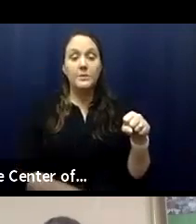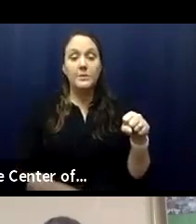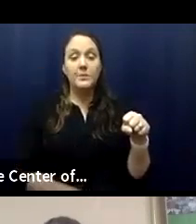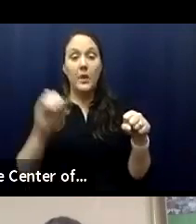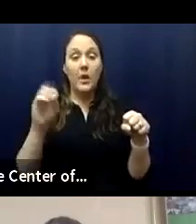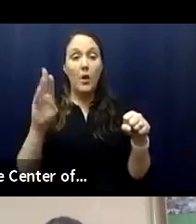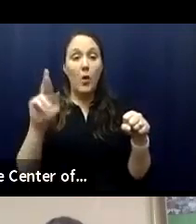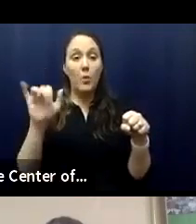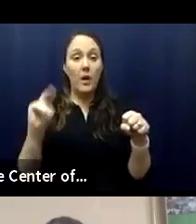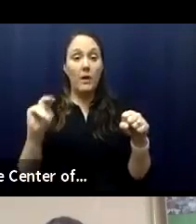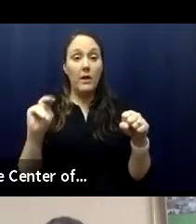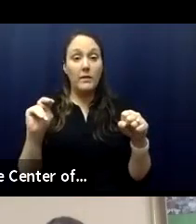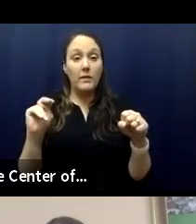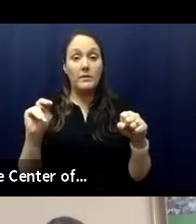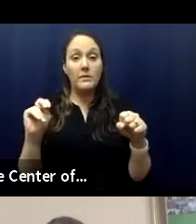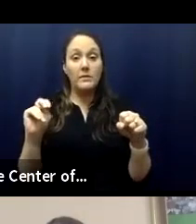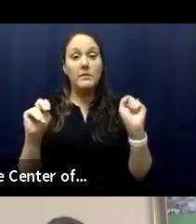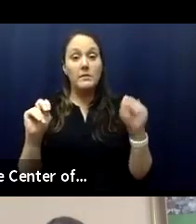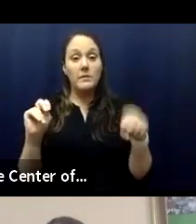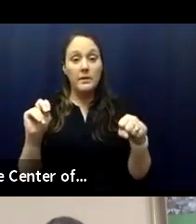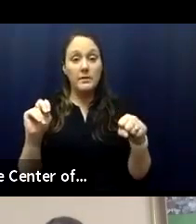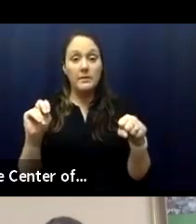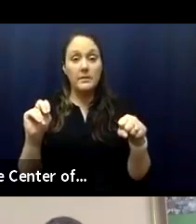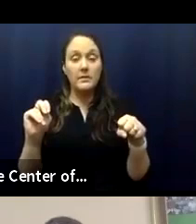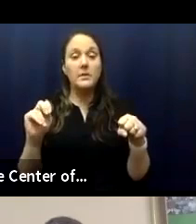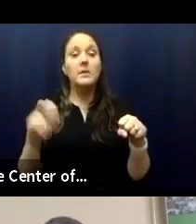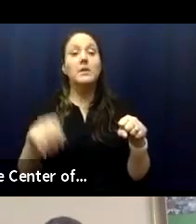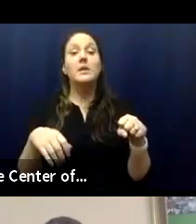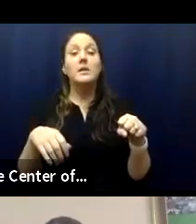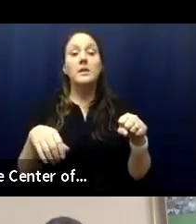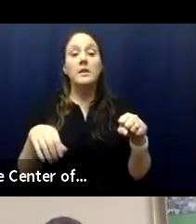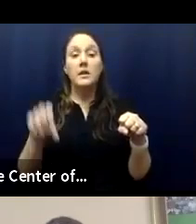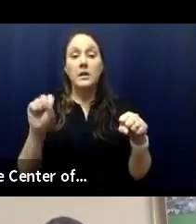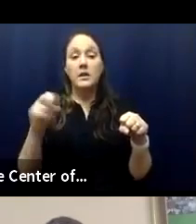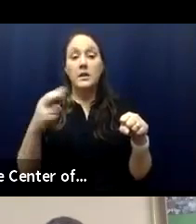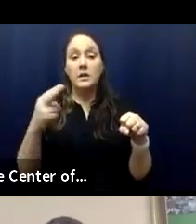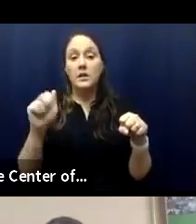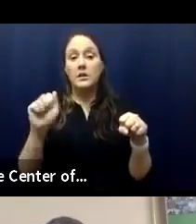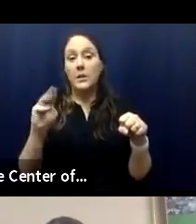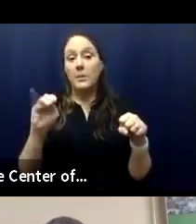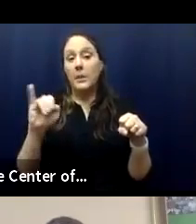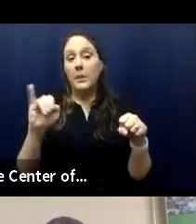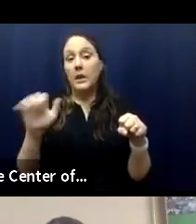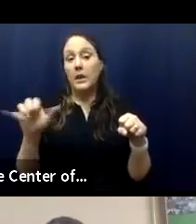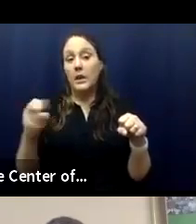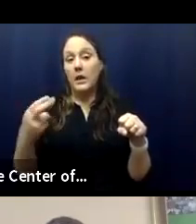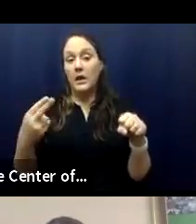O'Brien? Yes. Shamiya? Yes.